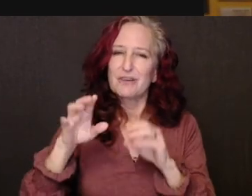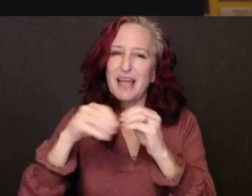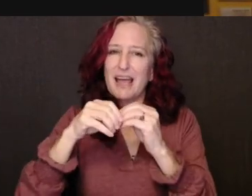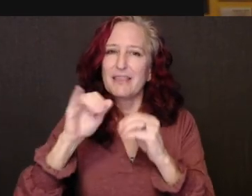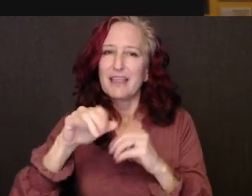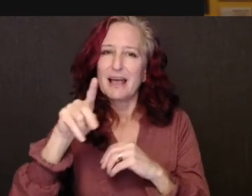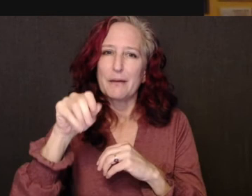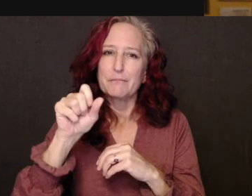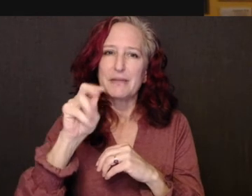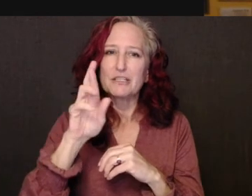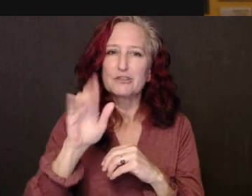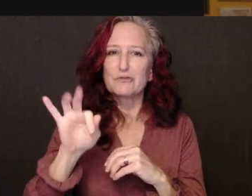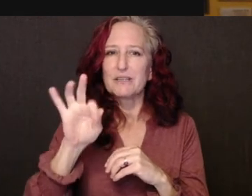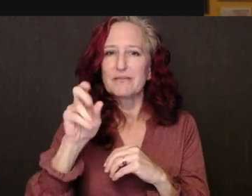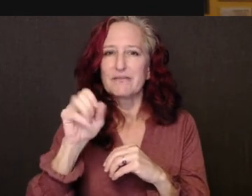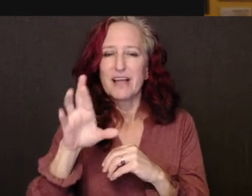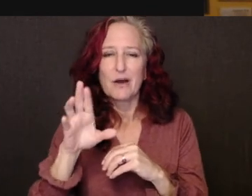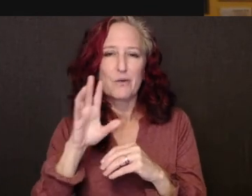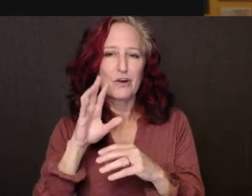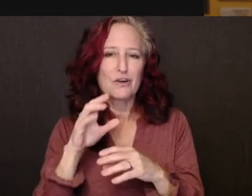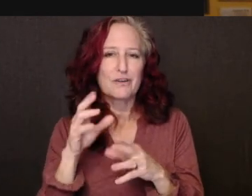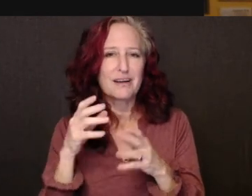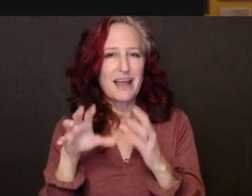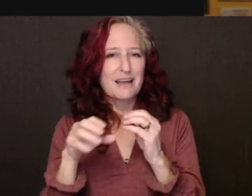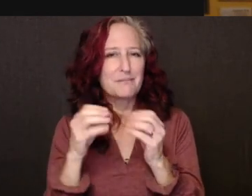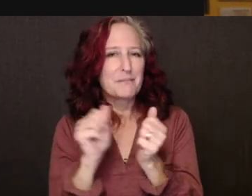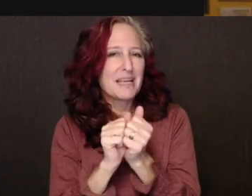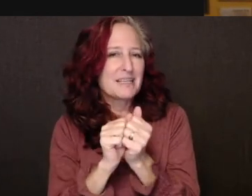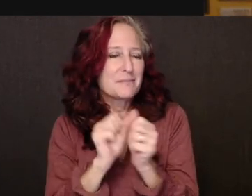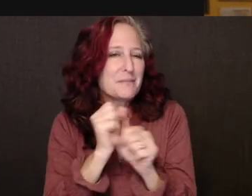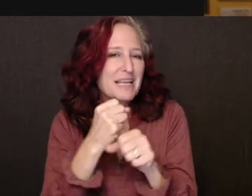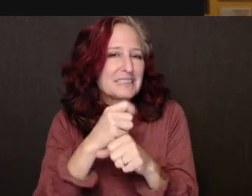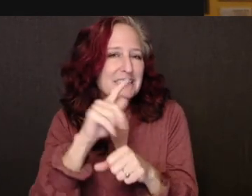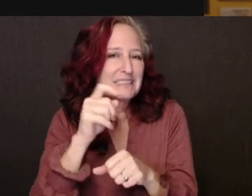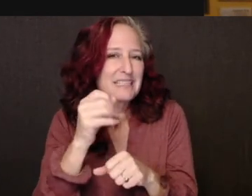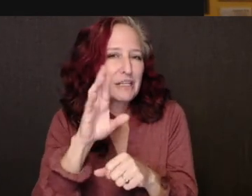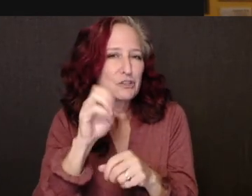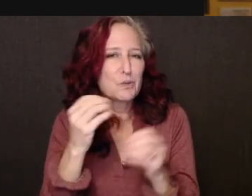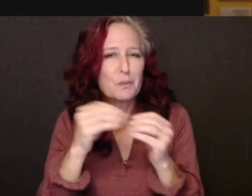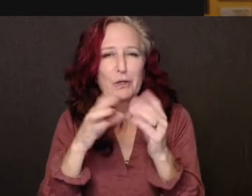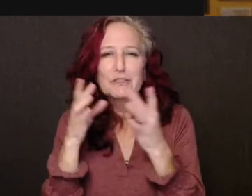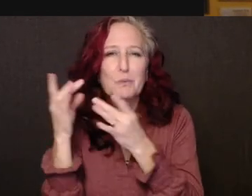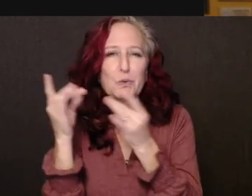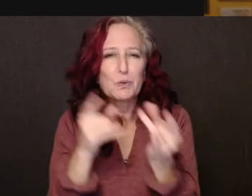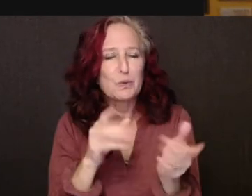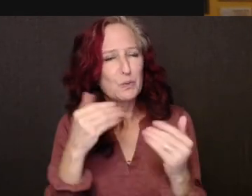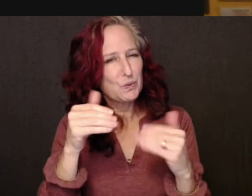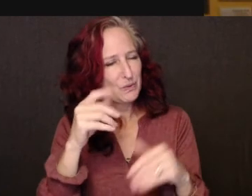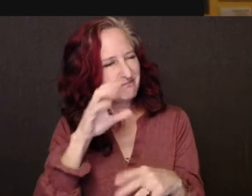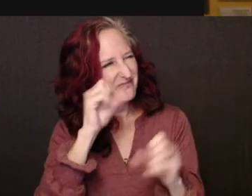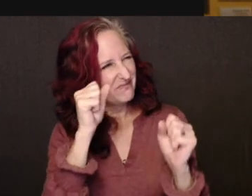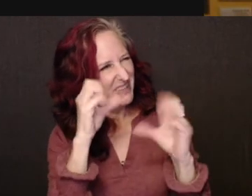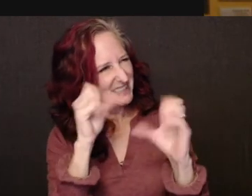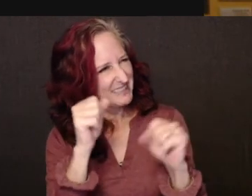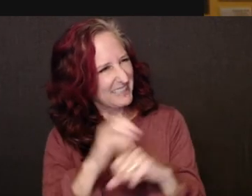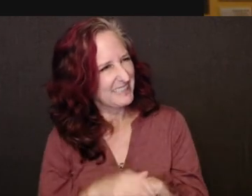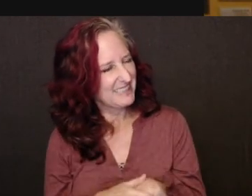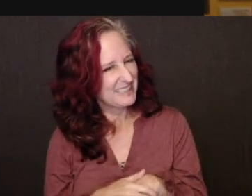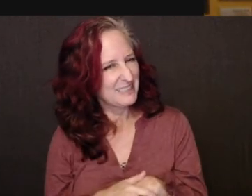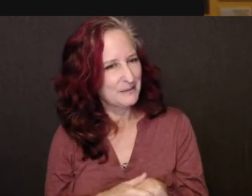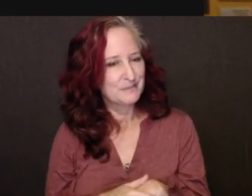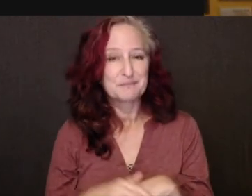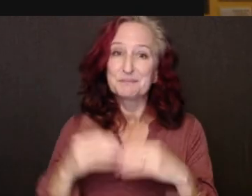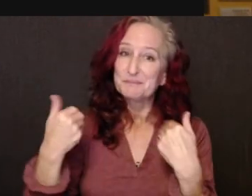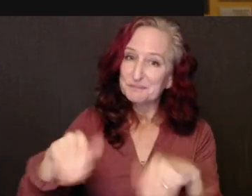hyper attuned taste buds and can usually taste like the taste of flour. And so for her, that provides